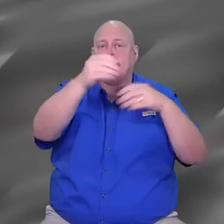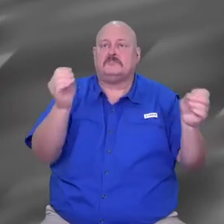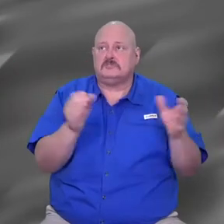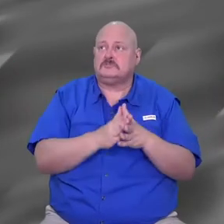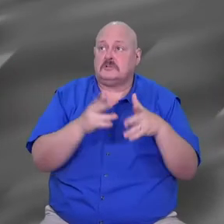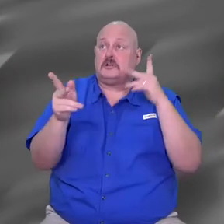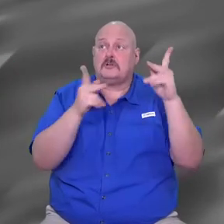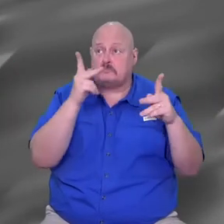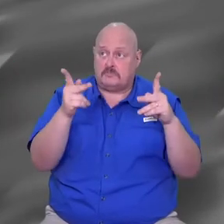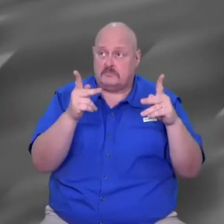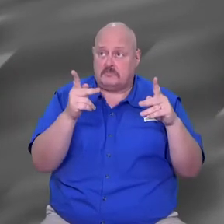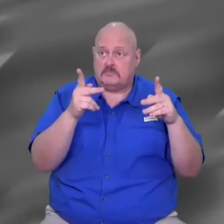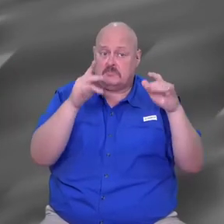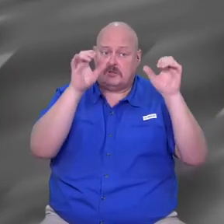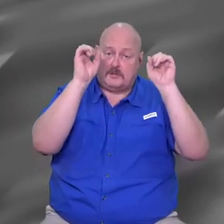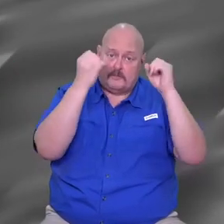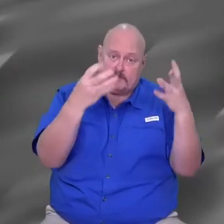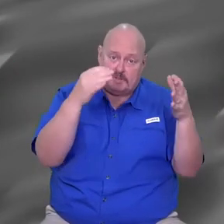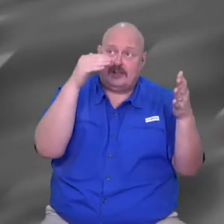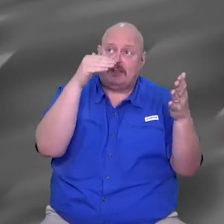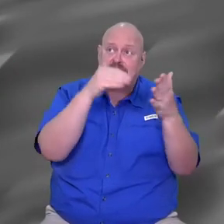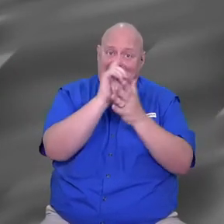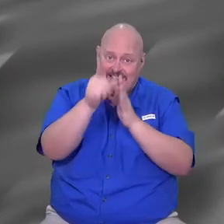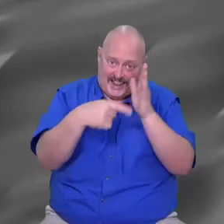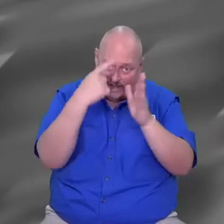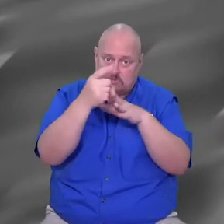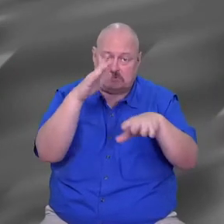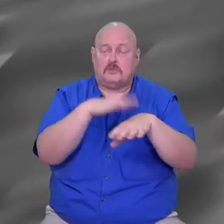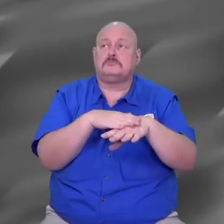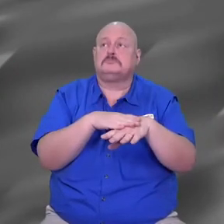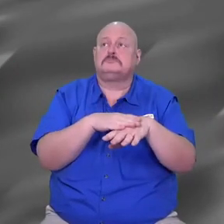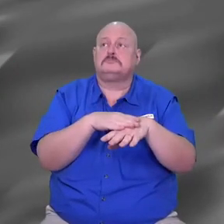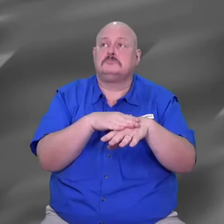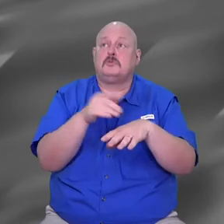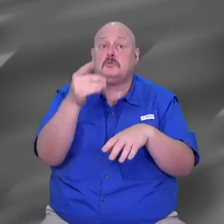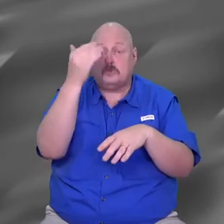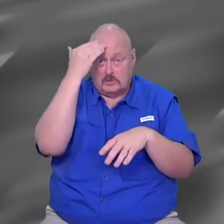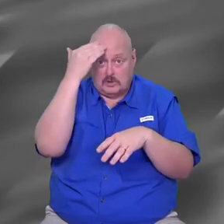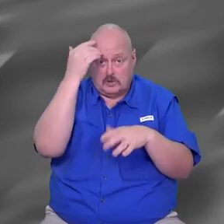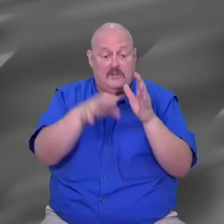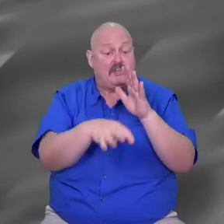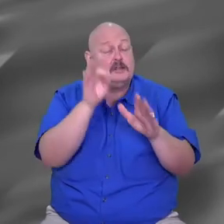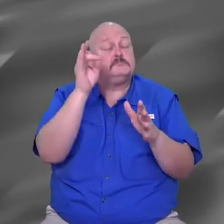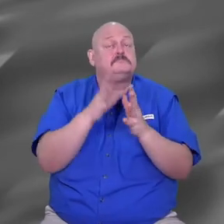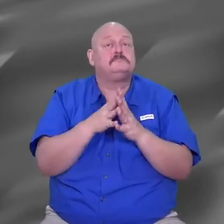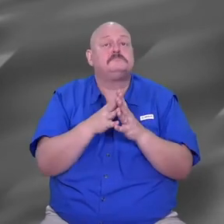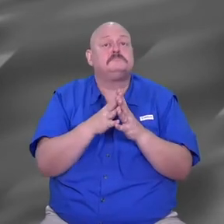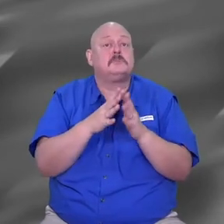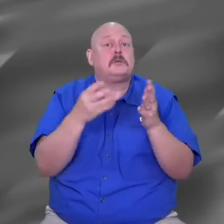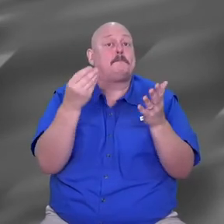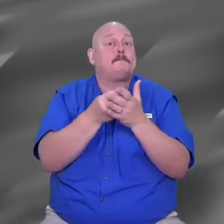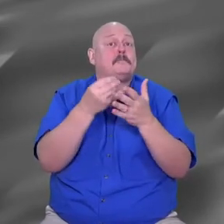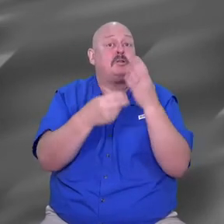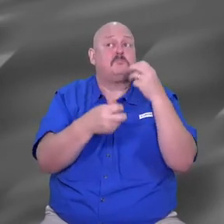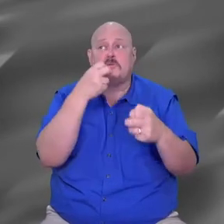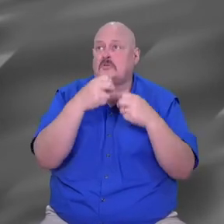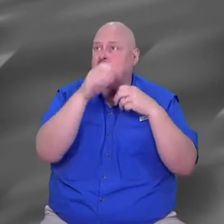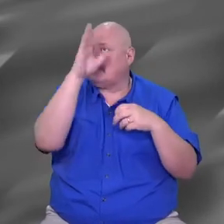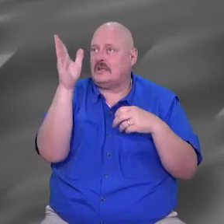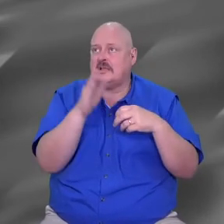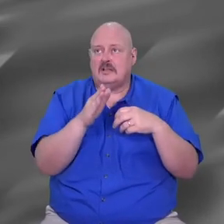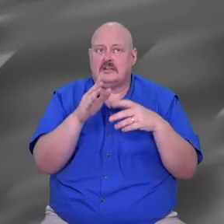that people have spent hundreds and thousands of hours upon. And did you know what I've discovered? That monetary issues are never